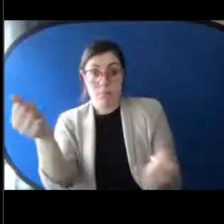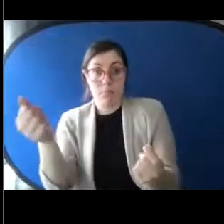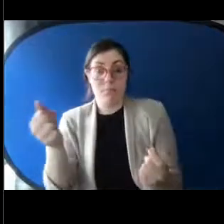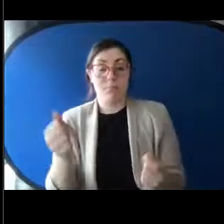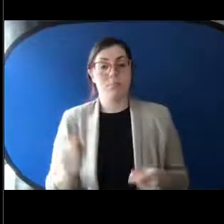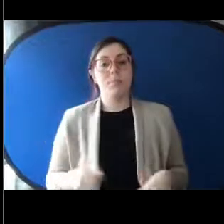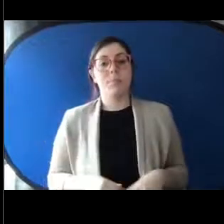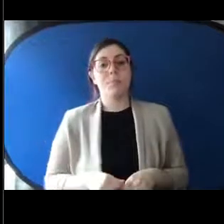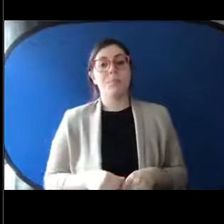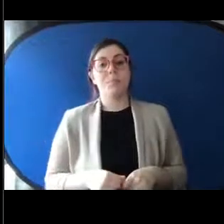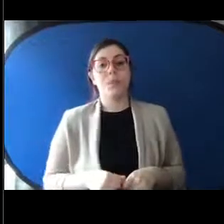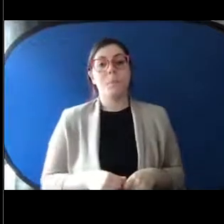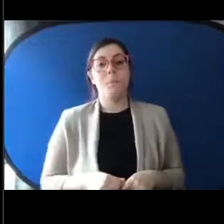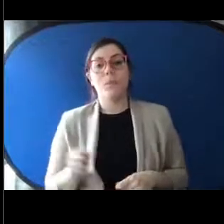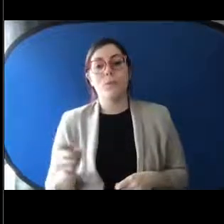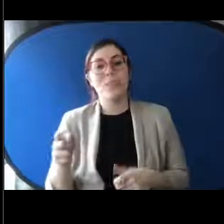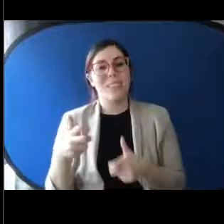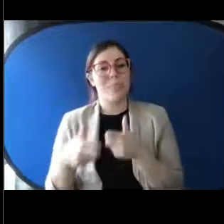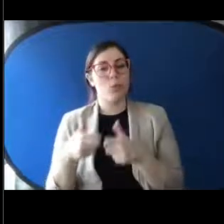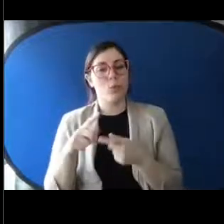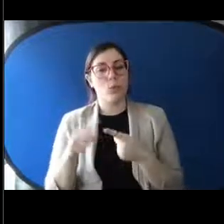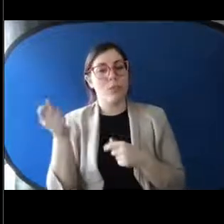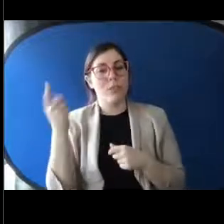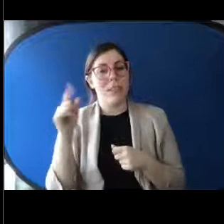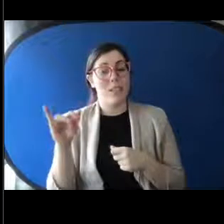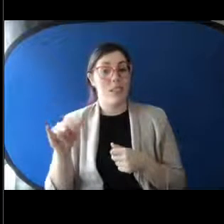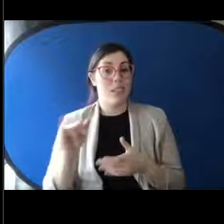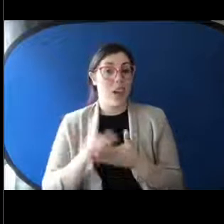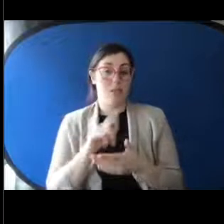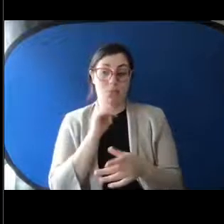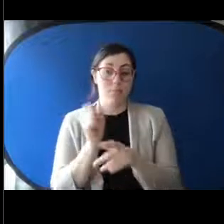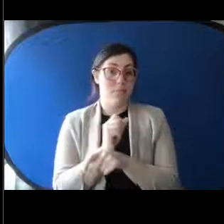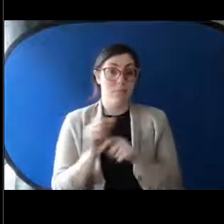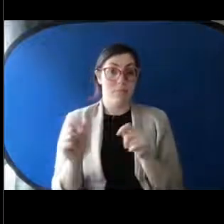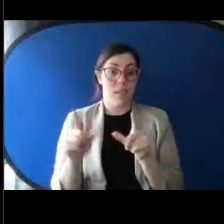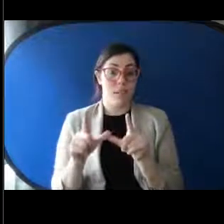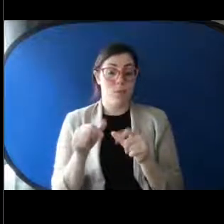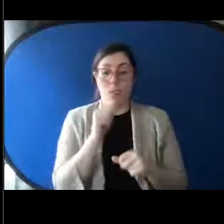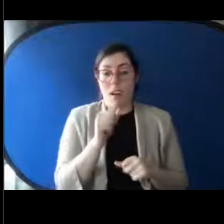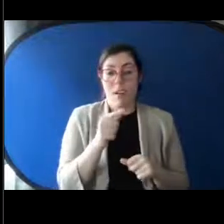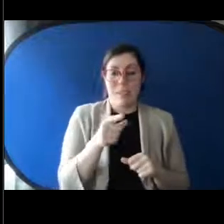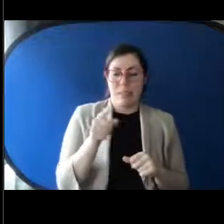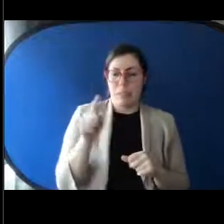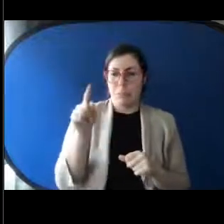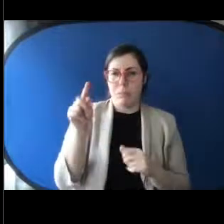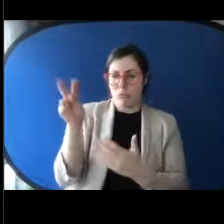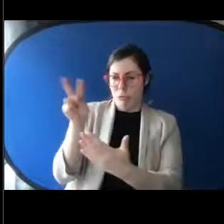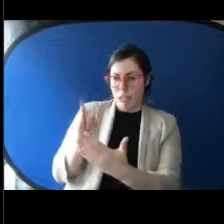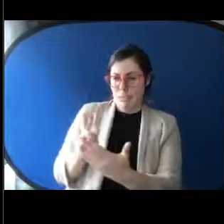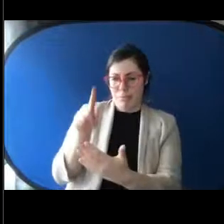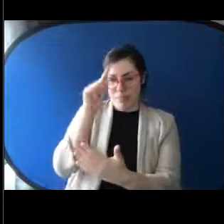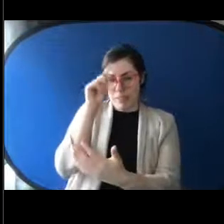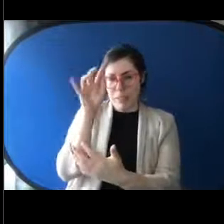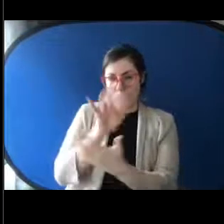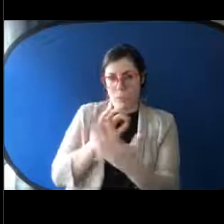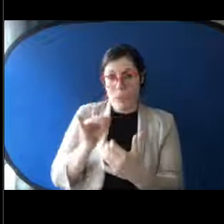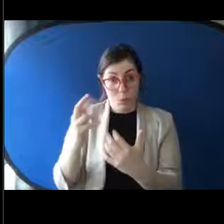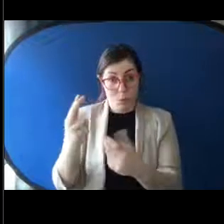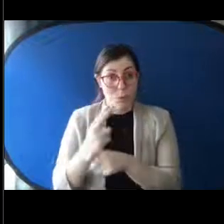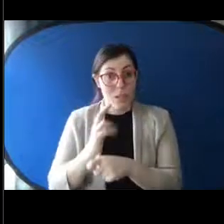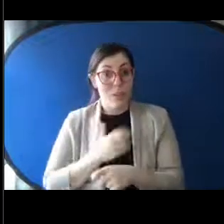on, which makes it difficult to understand what it is that you want to do with this data. And so if you want to use our